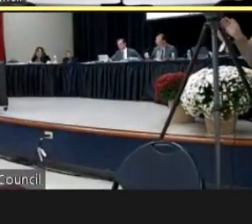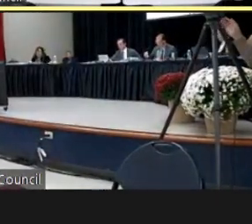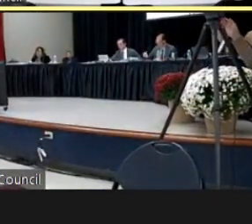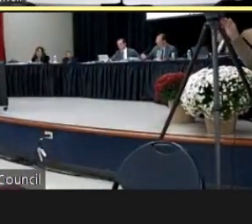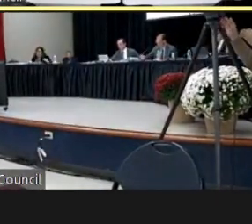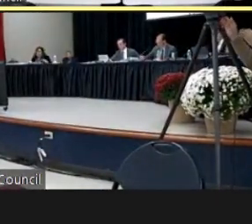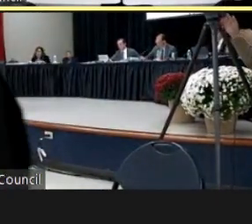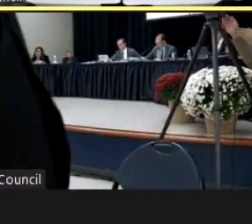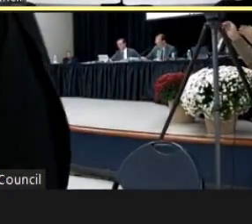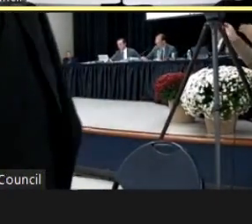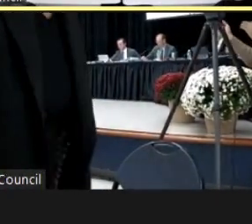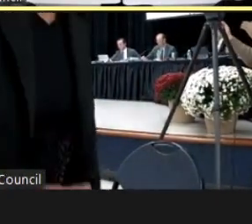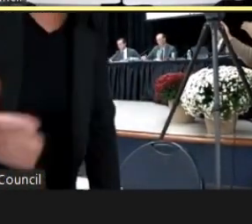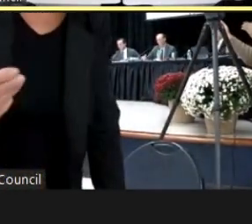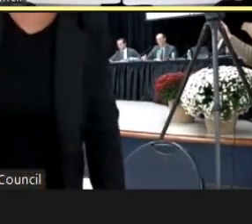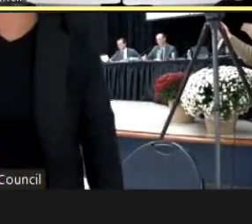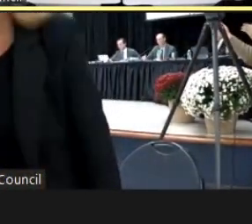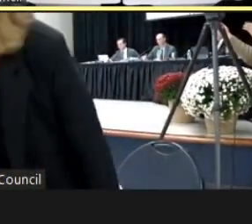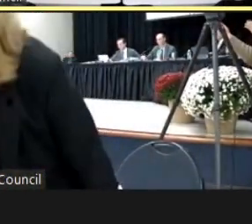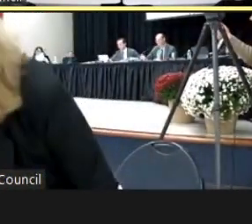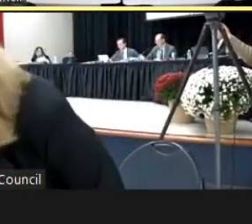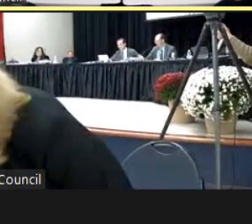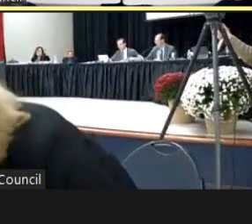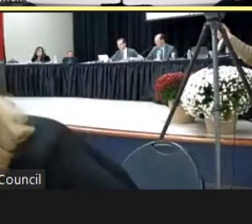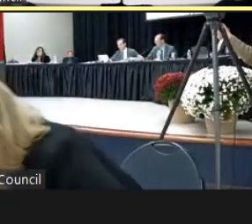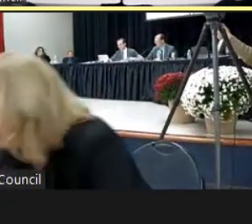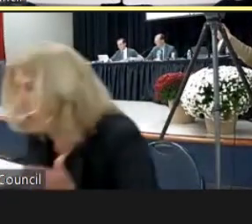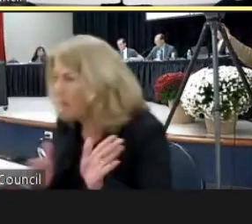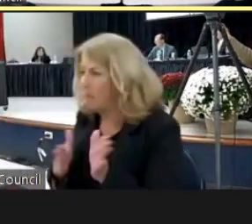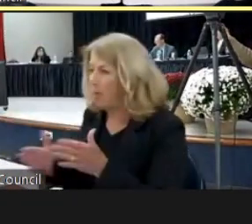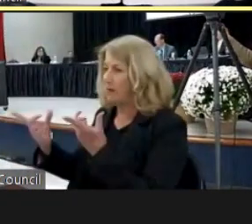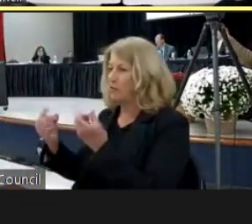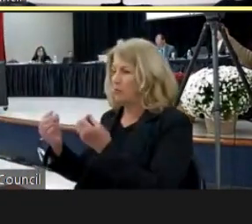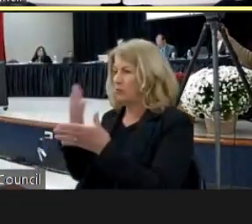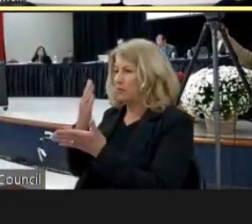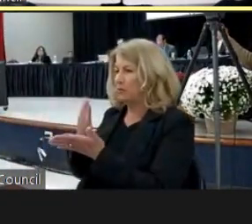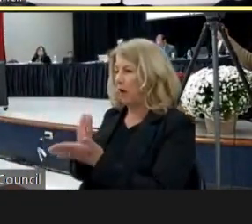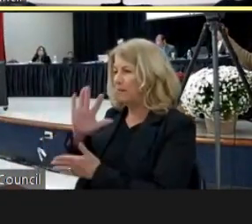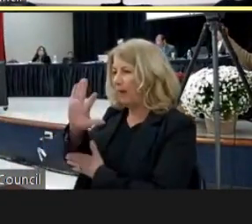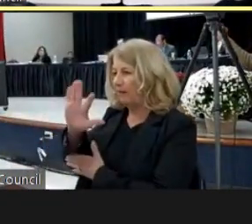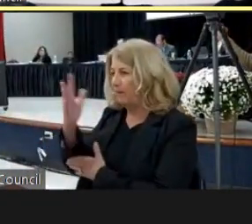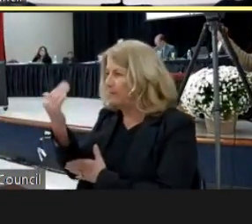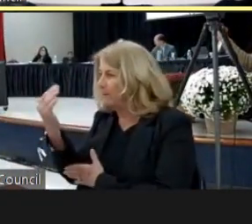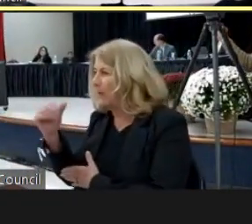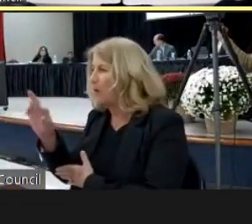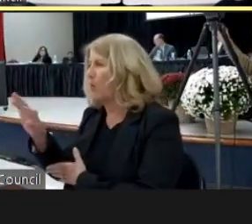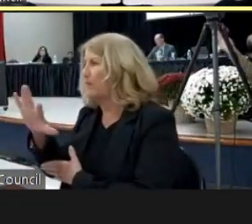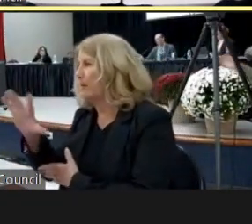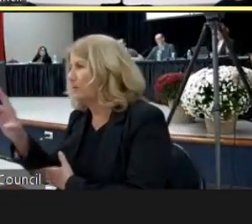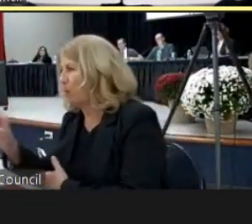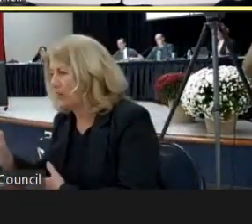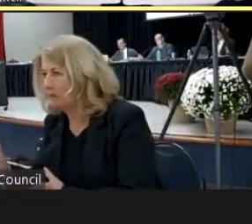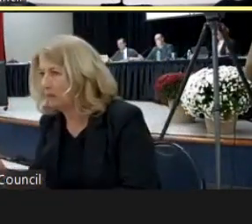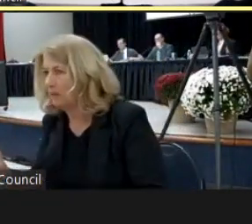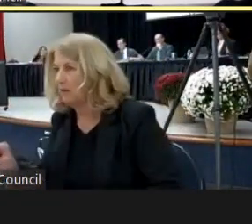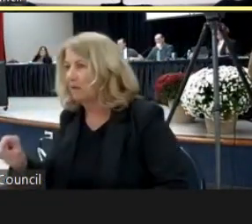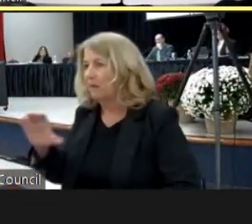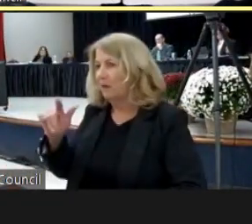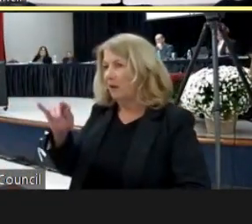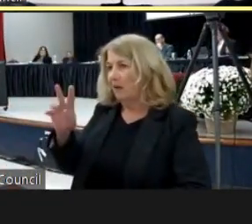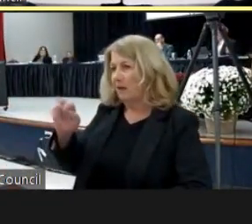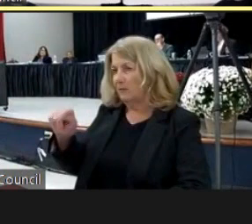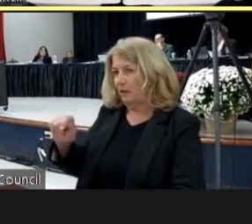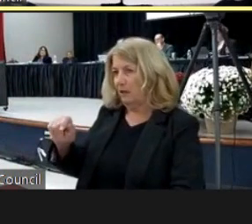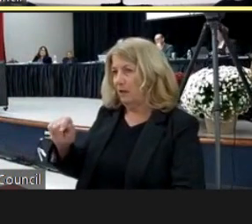think what I'm planning to do is have us stop at about 5:15 or 5:20. Clint might get through all